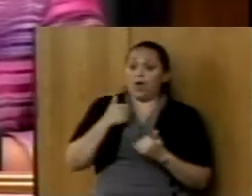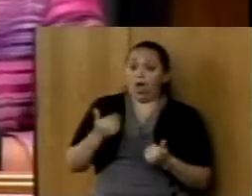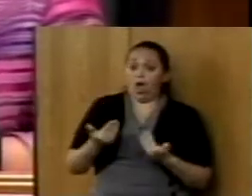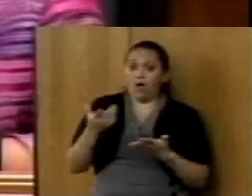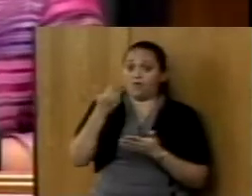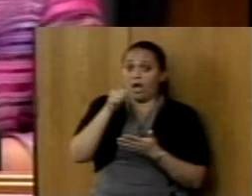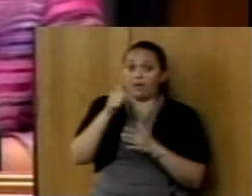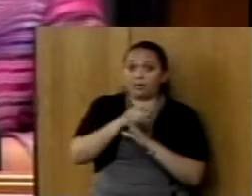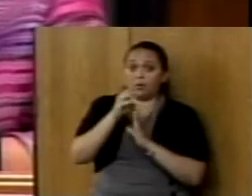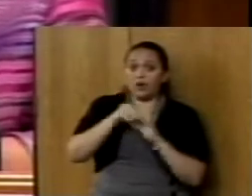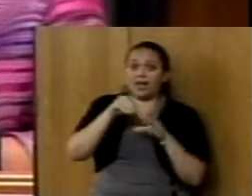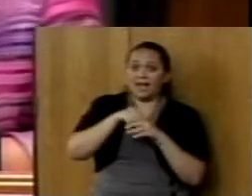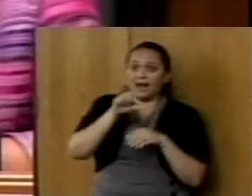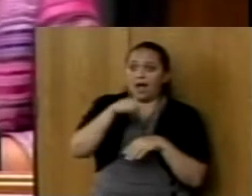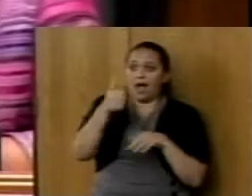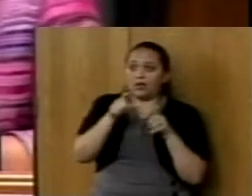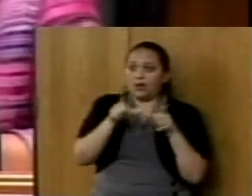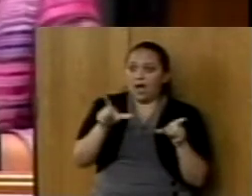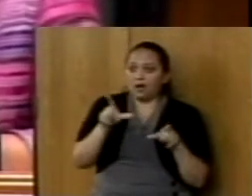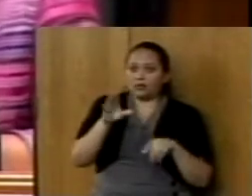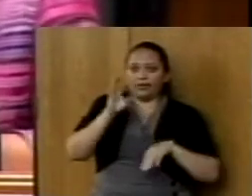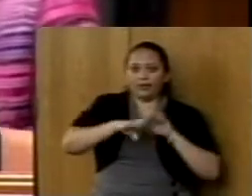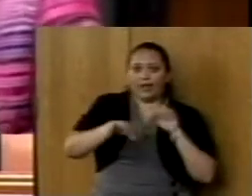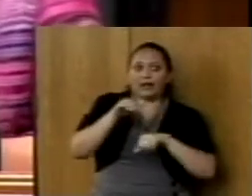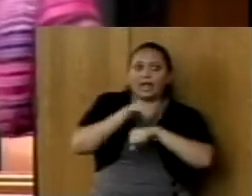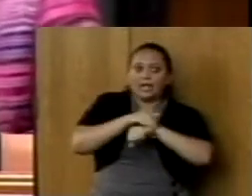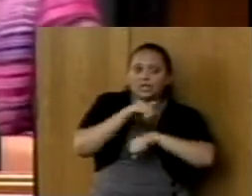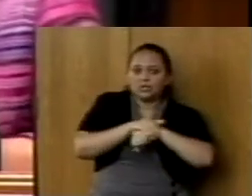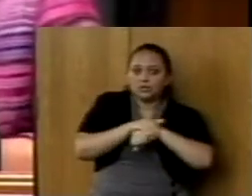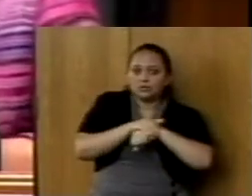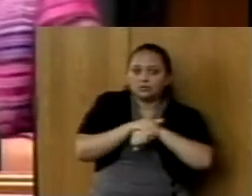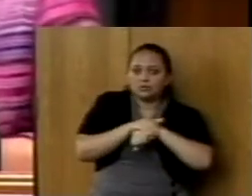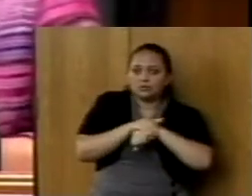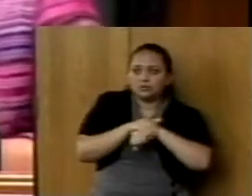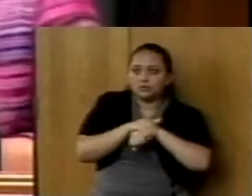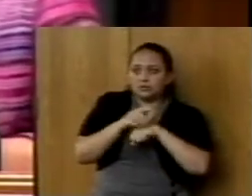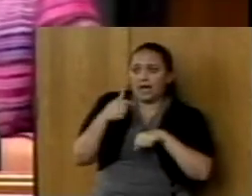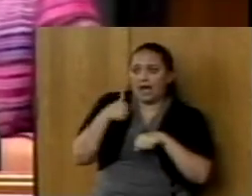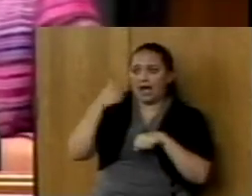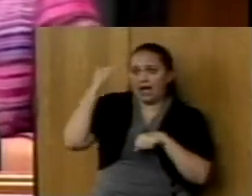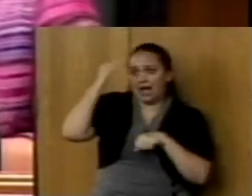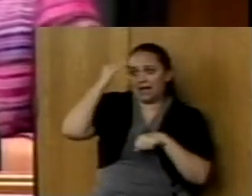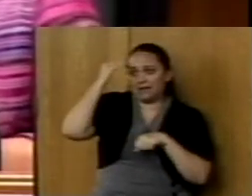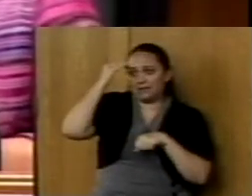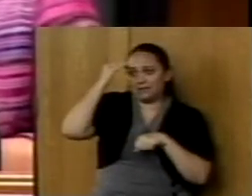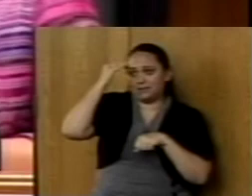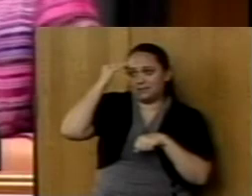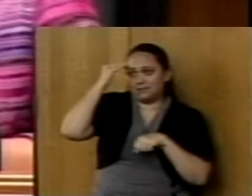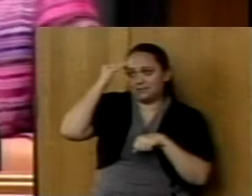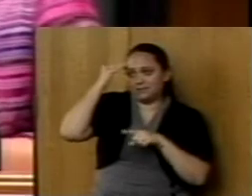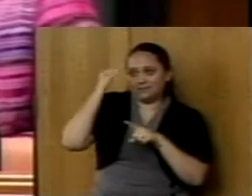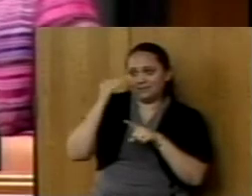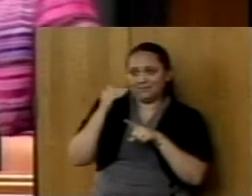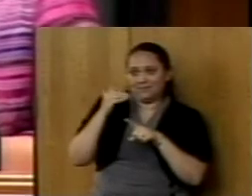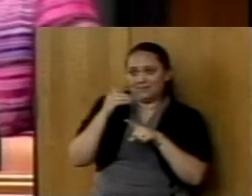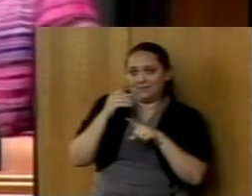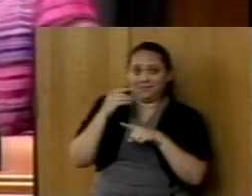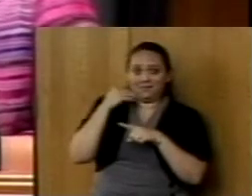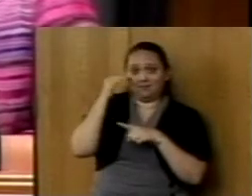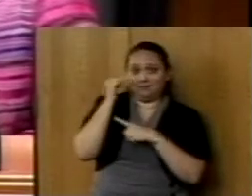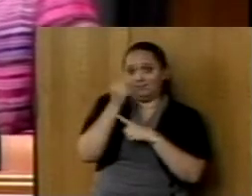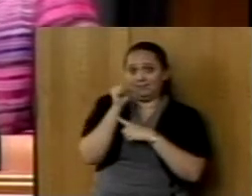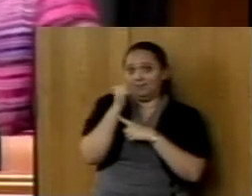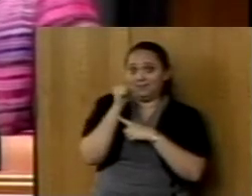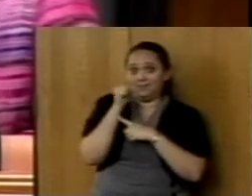in another language other than English? Do we have? Because I know a lot of. Okay, I'm seeing a